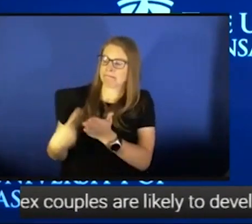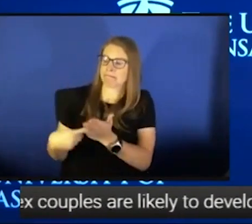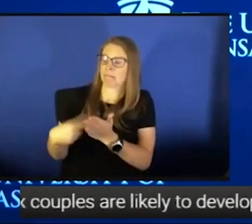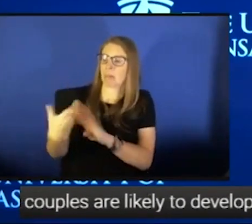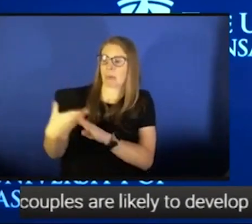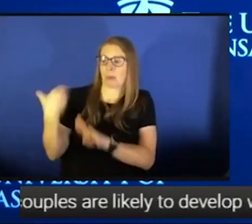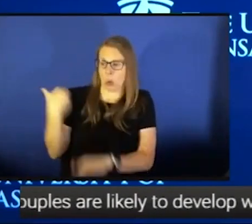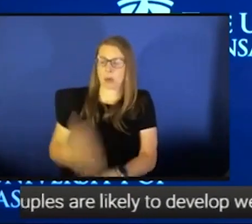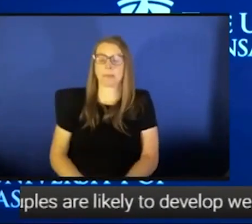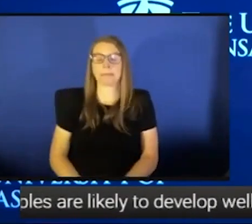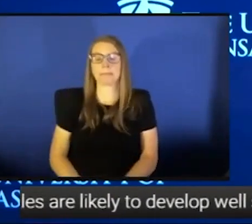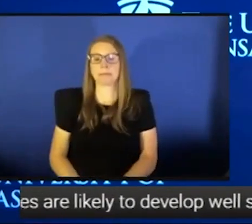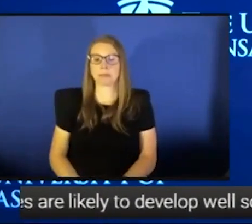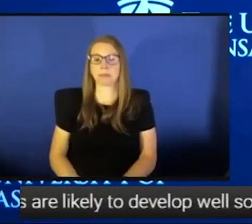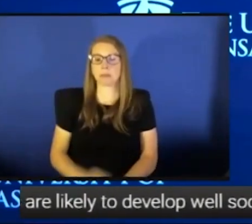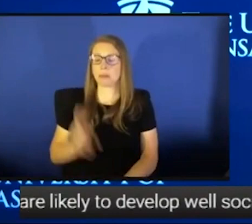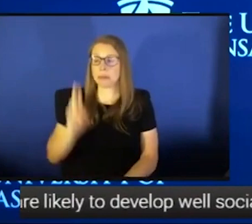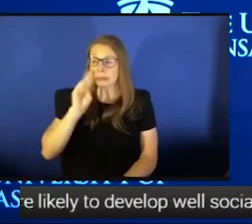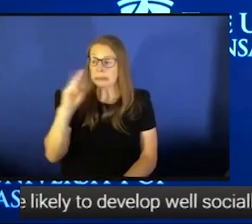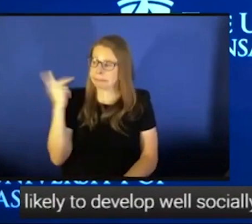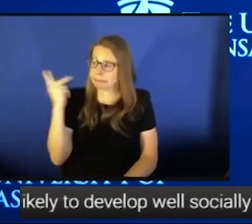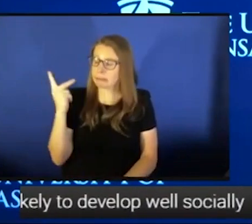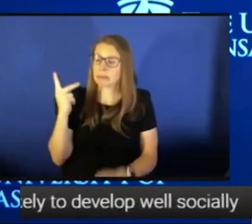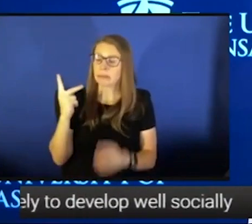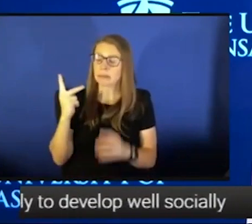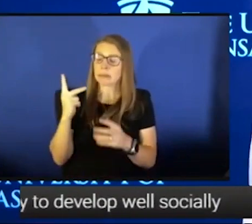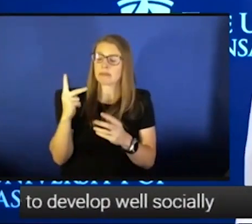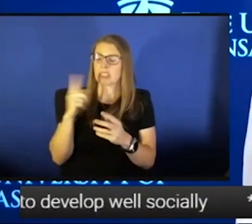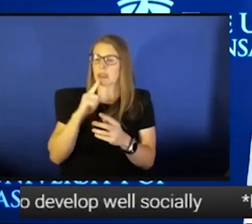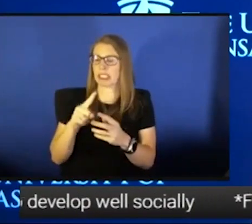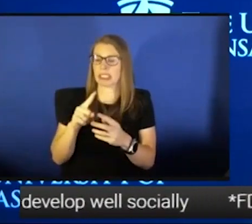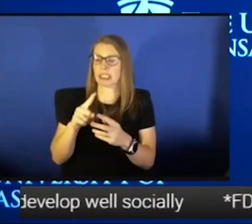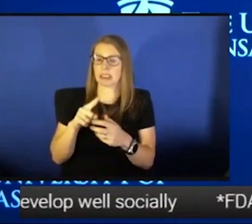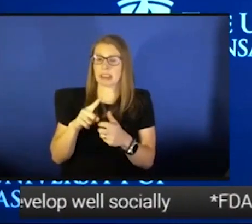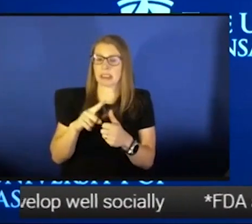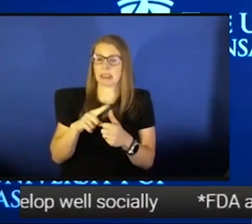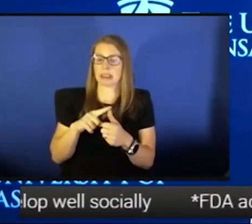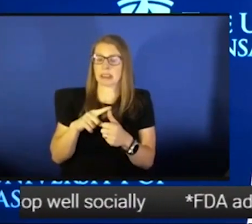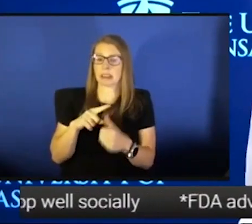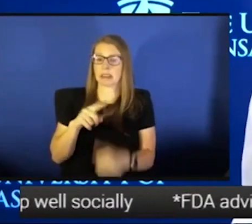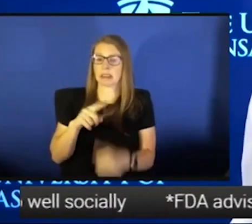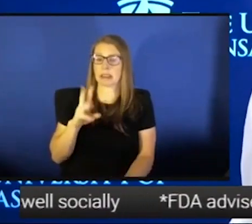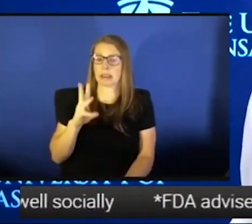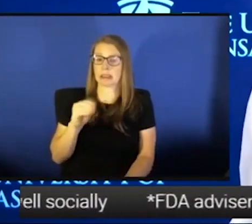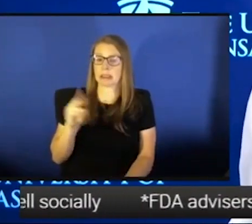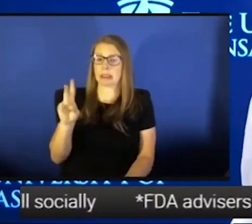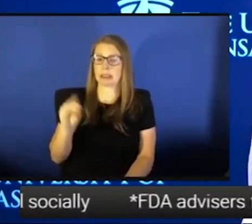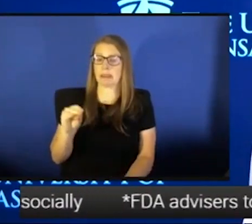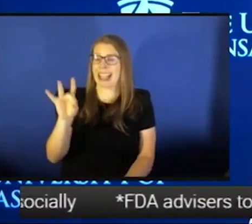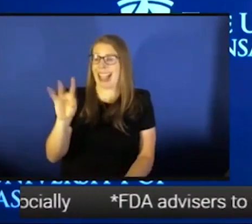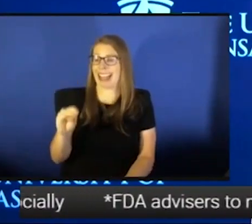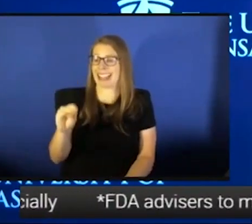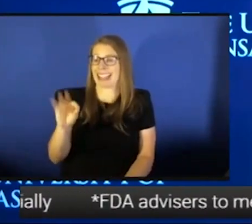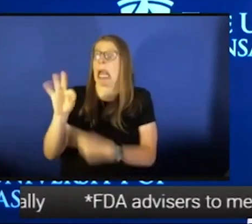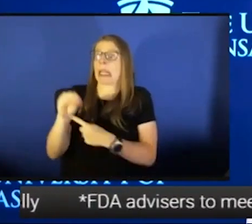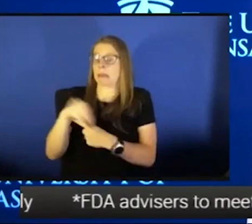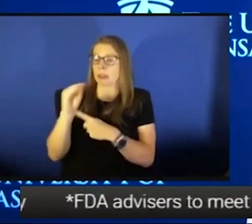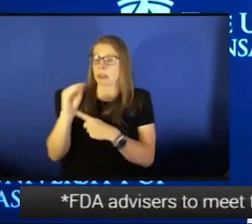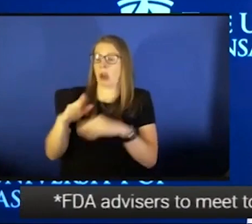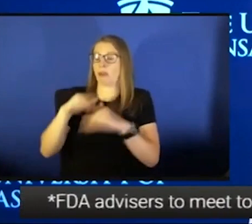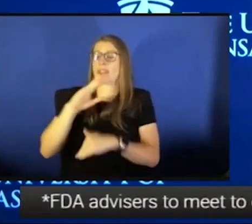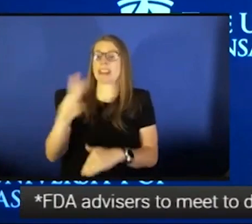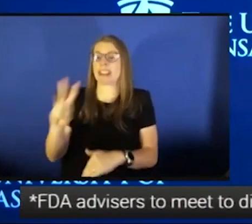but Hawk, I think the combination of 60, 70, 80, and especially 90% of those over the age of 65 having